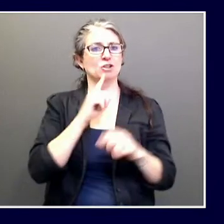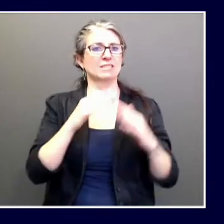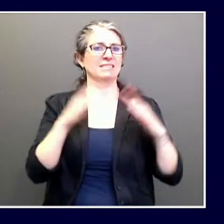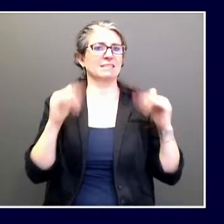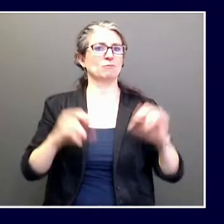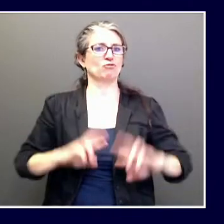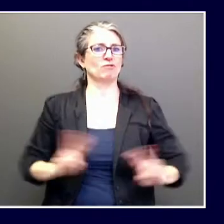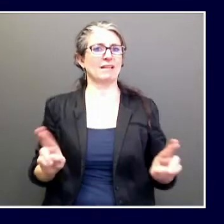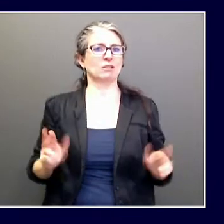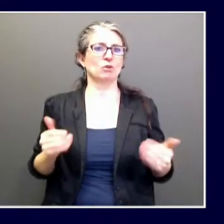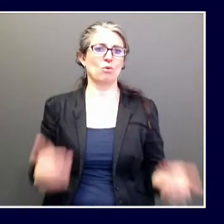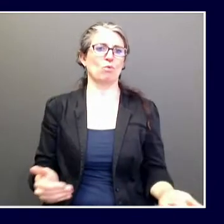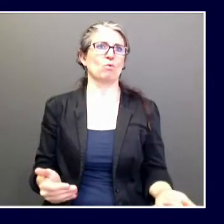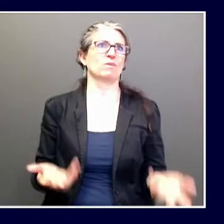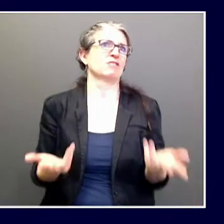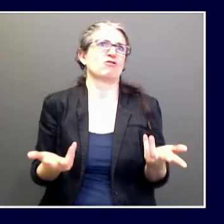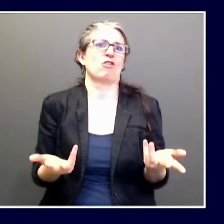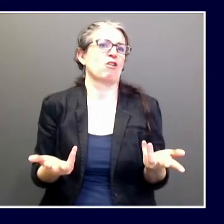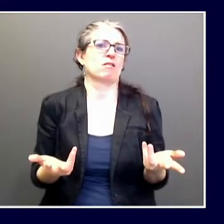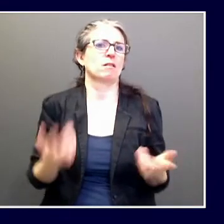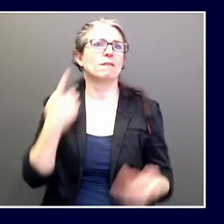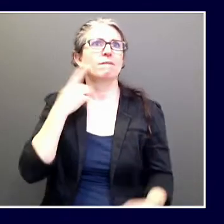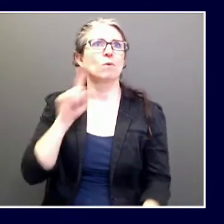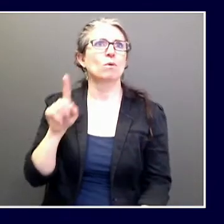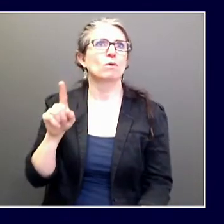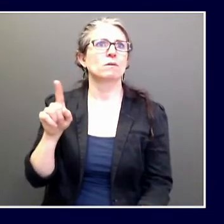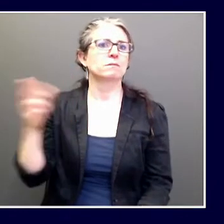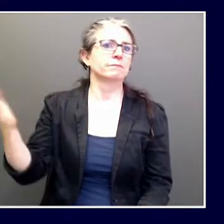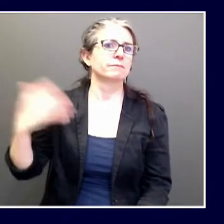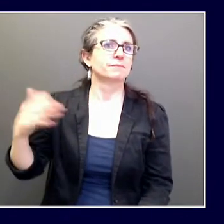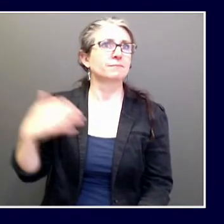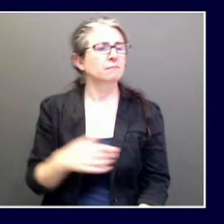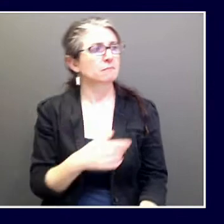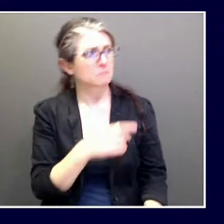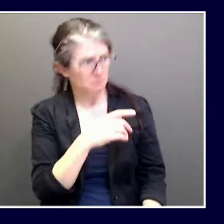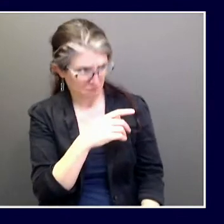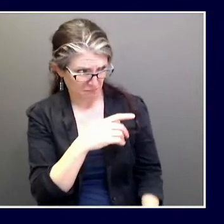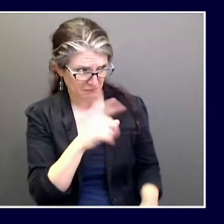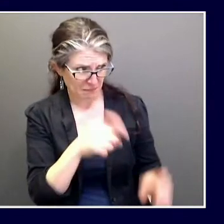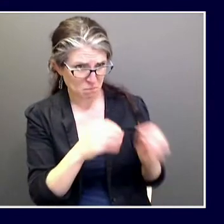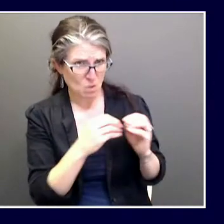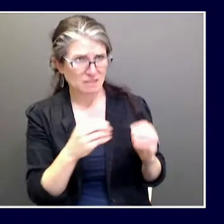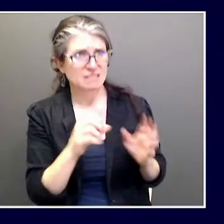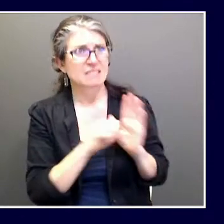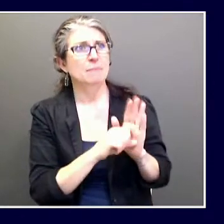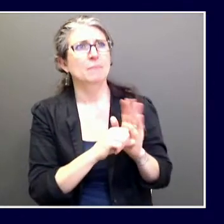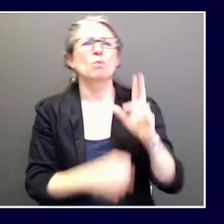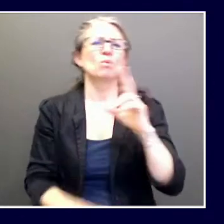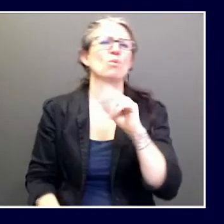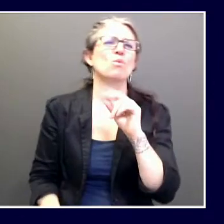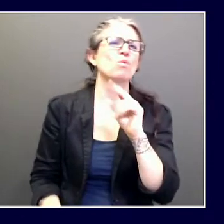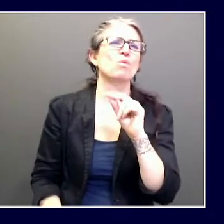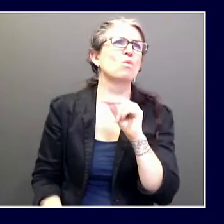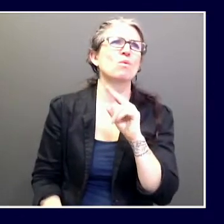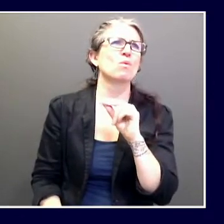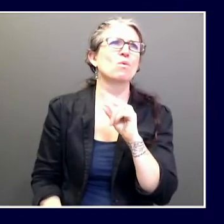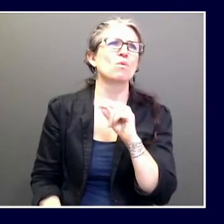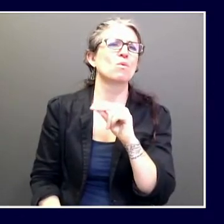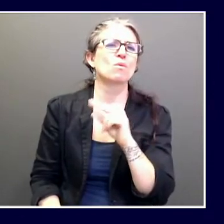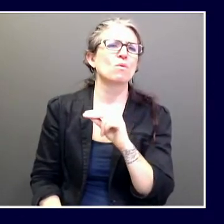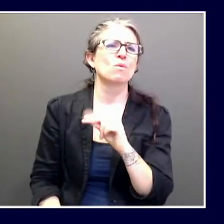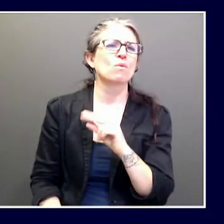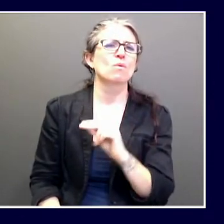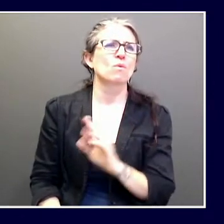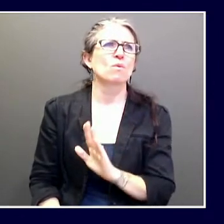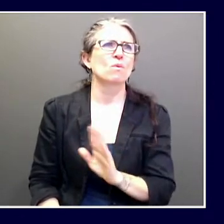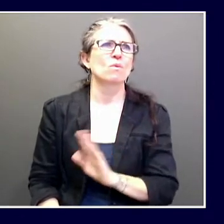any more samples. I don't want to say so yet, Patty. I mean, the percentage of sampling that Maine had been